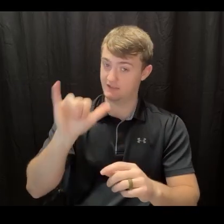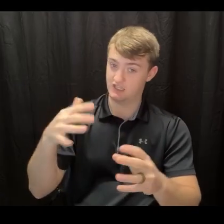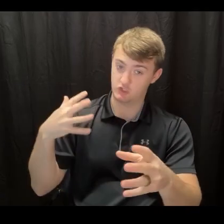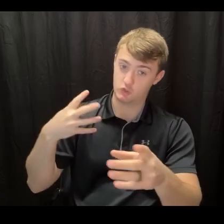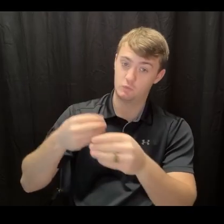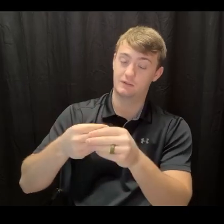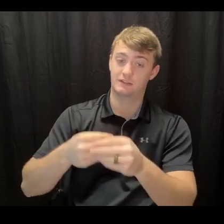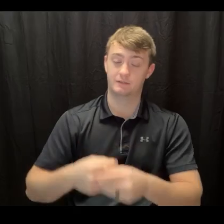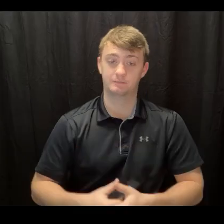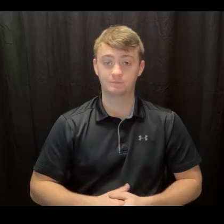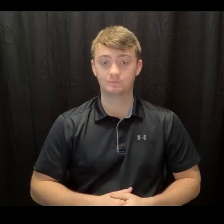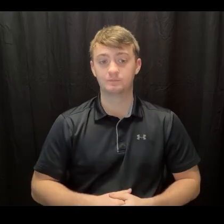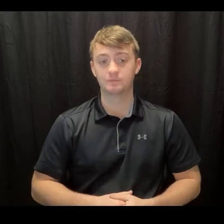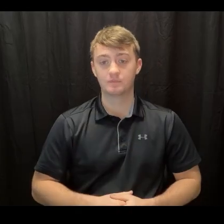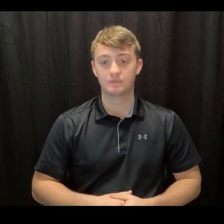cumulative.